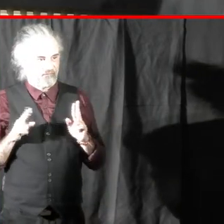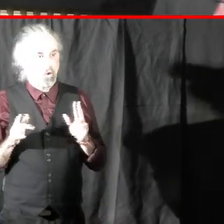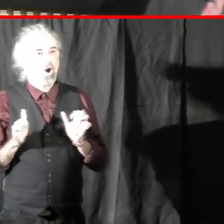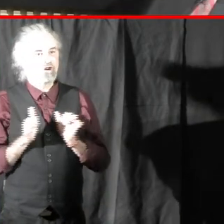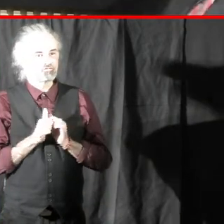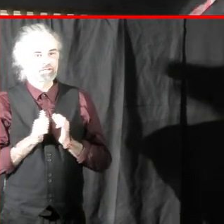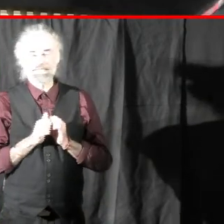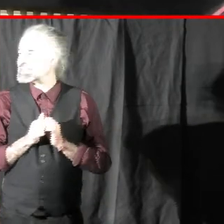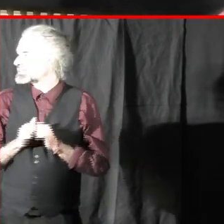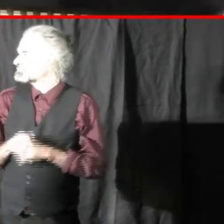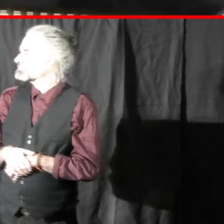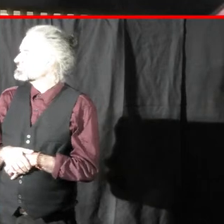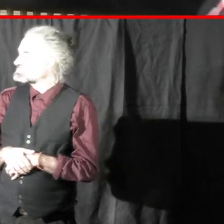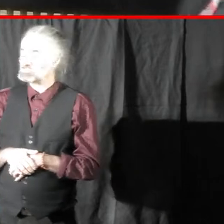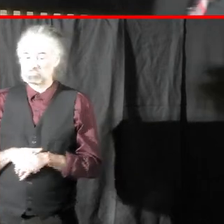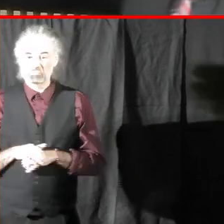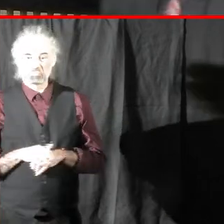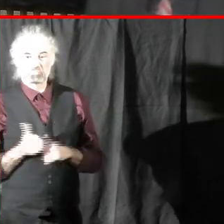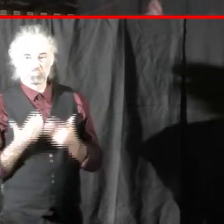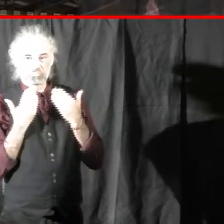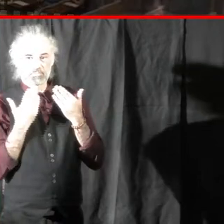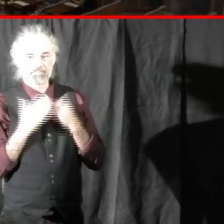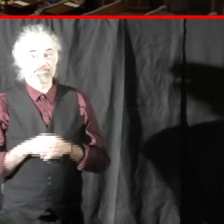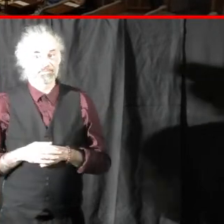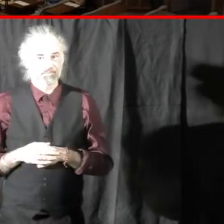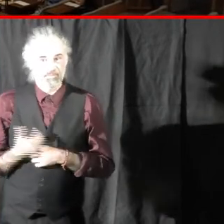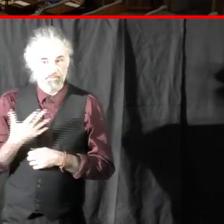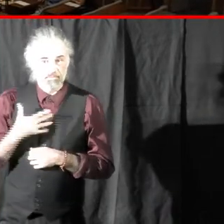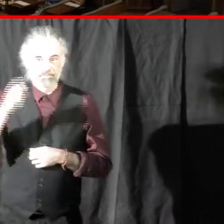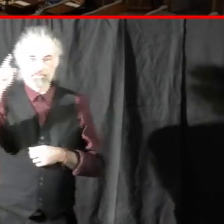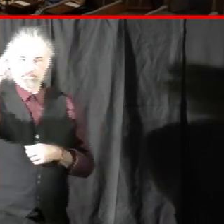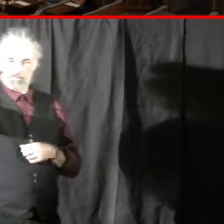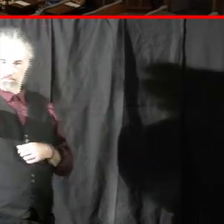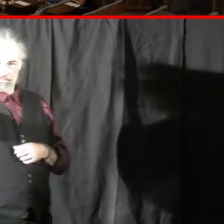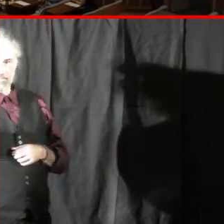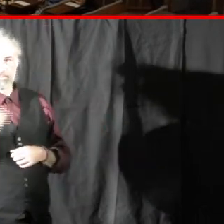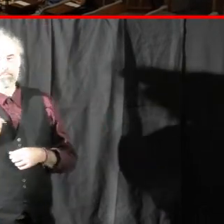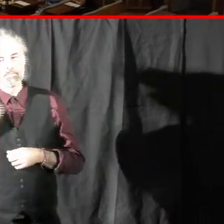Lovely. All right. Thank you. Anybody else? Yes?